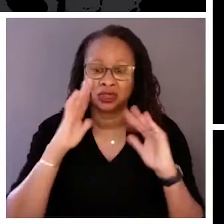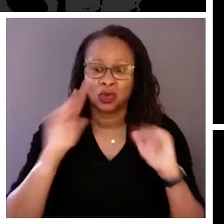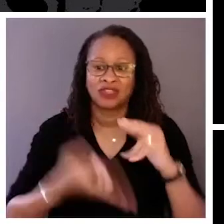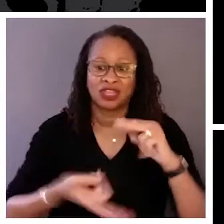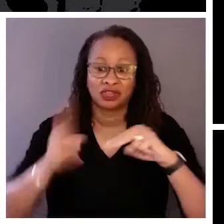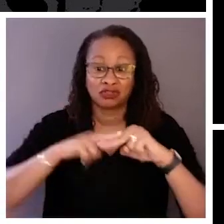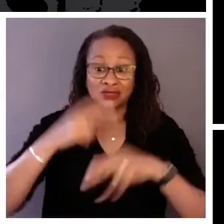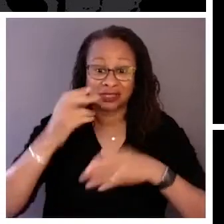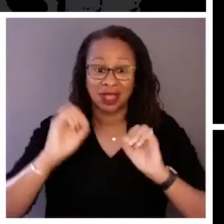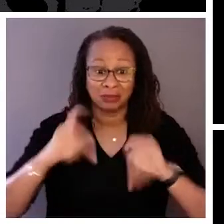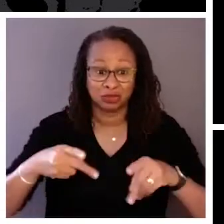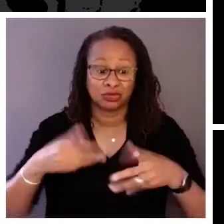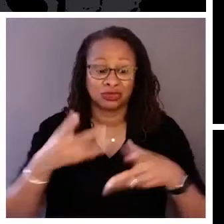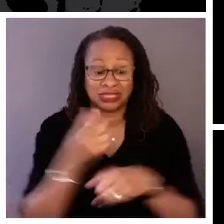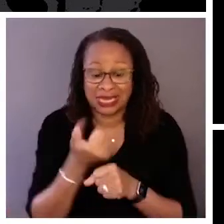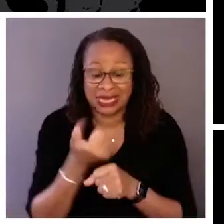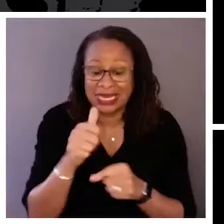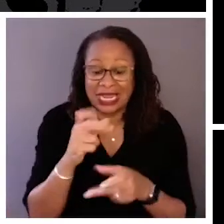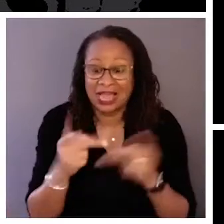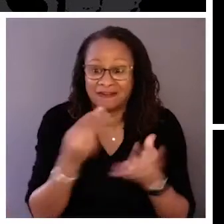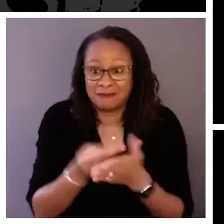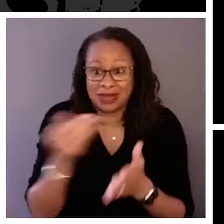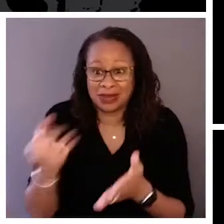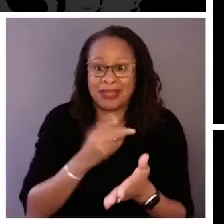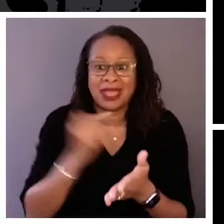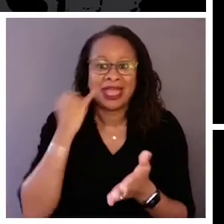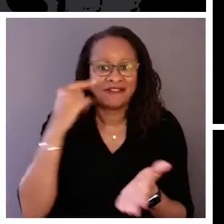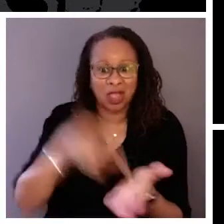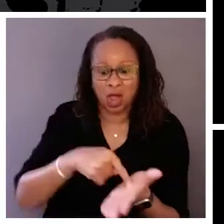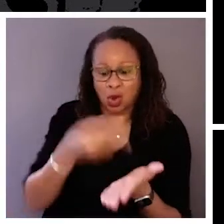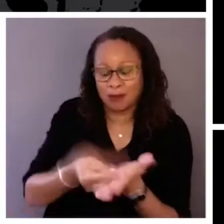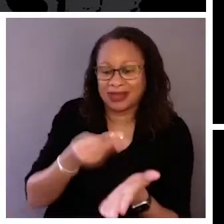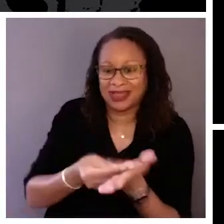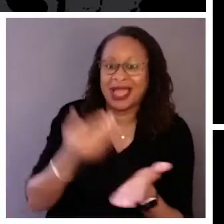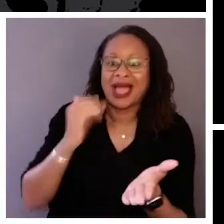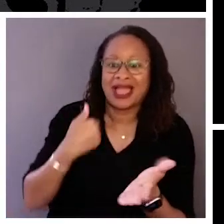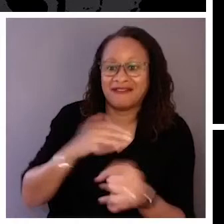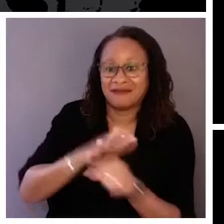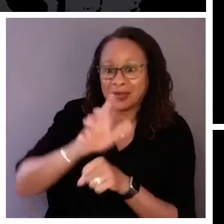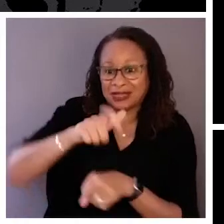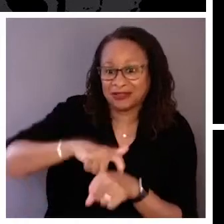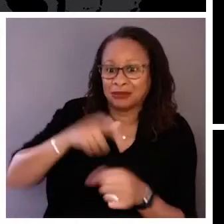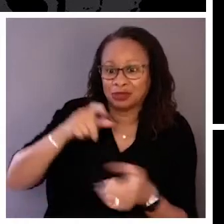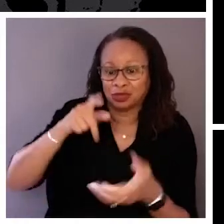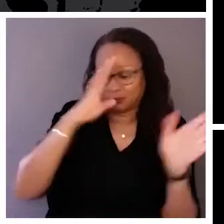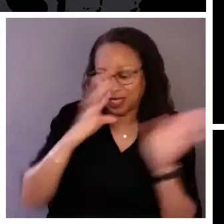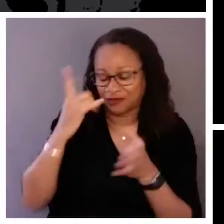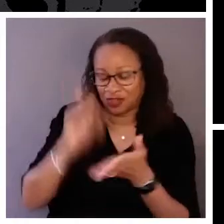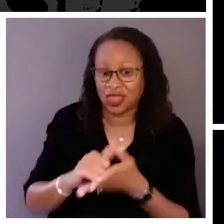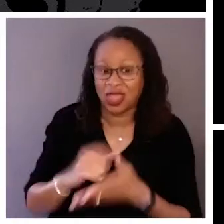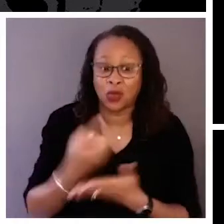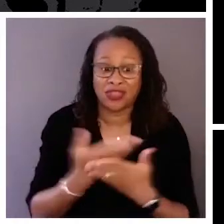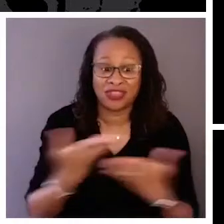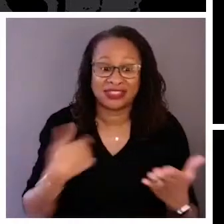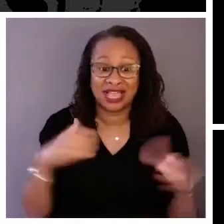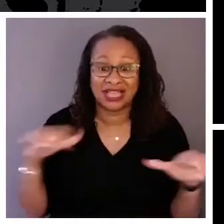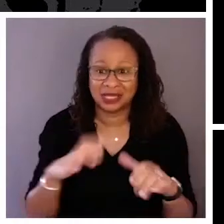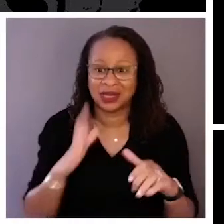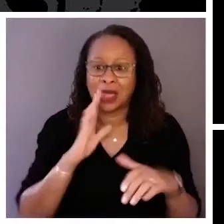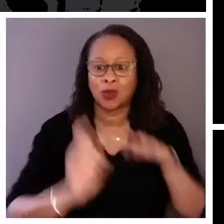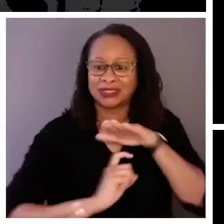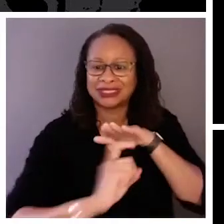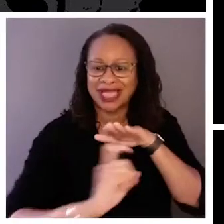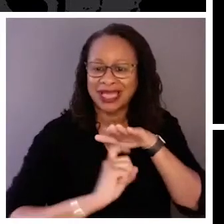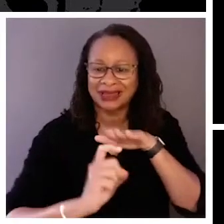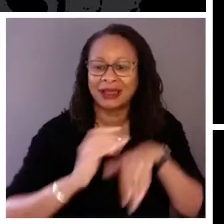of getting any kind of return back, or if I owe money, that I have time to plan for that. One of the things that I've done is I'll scan on my phone.